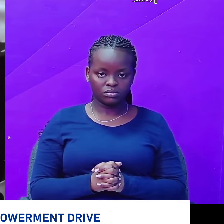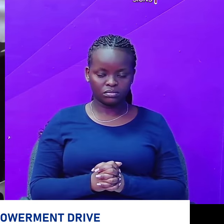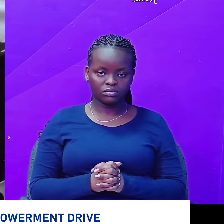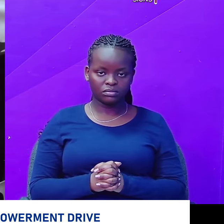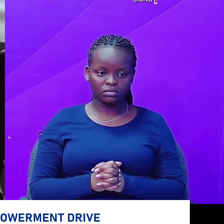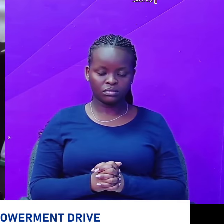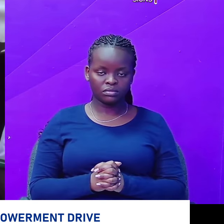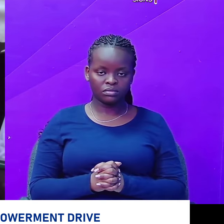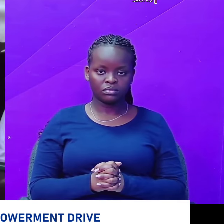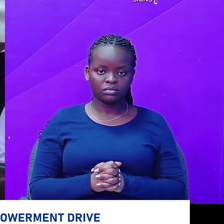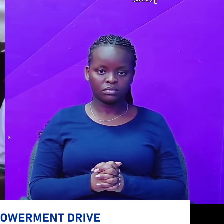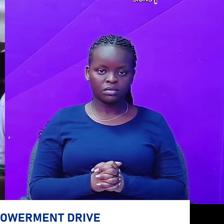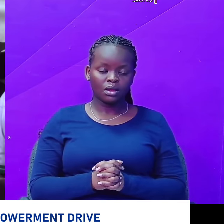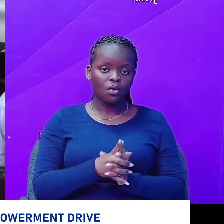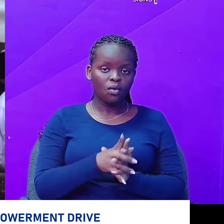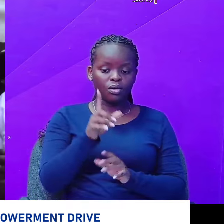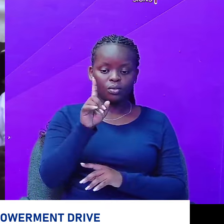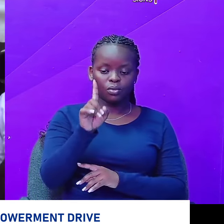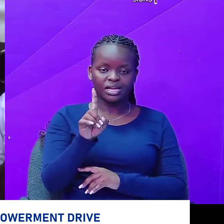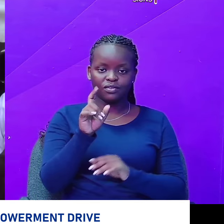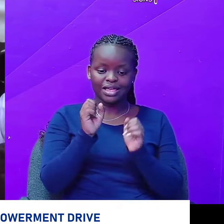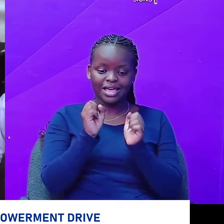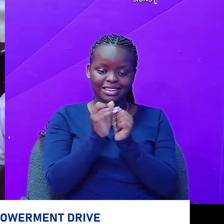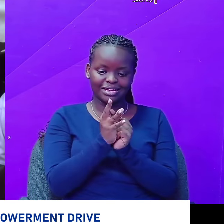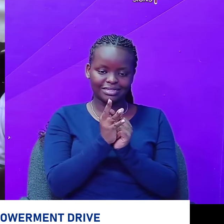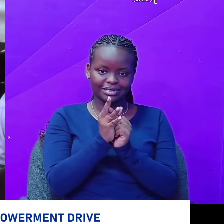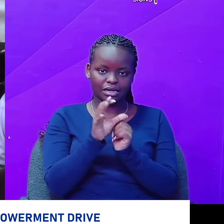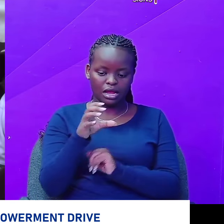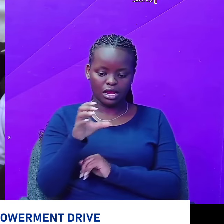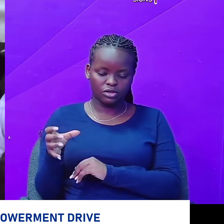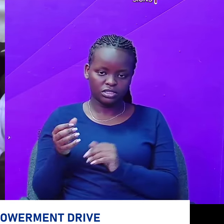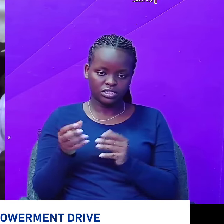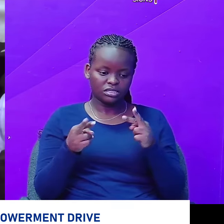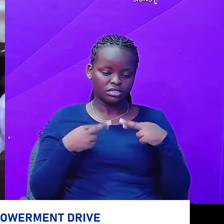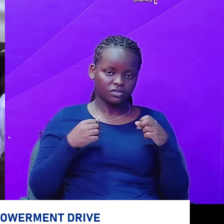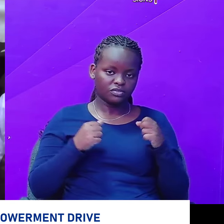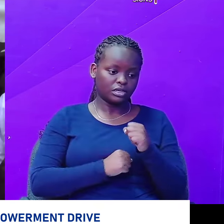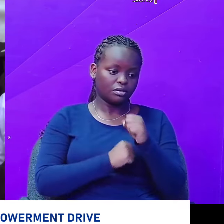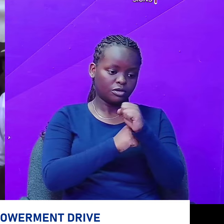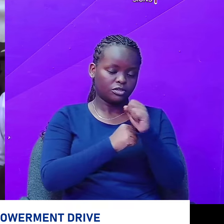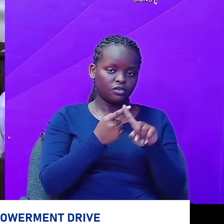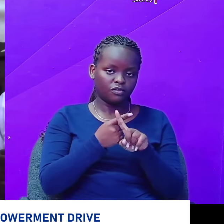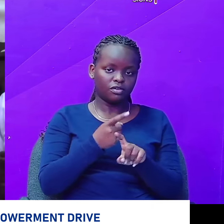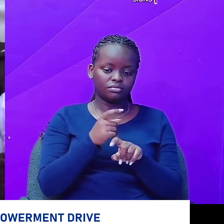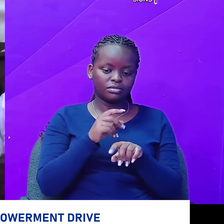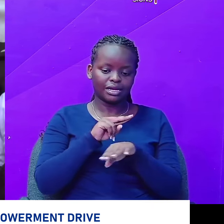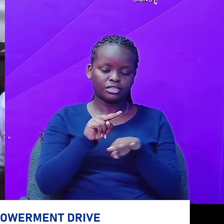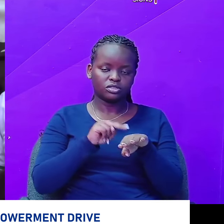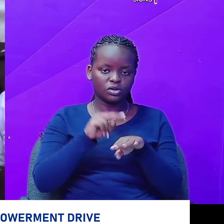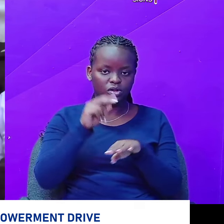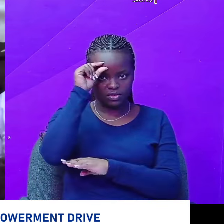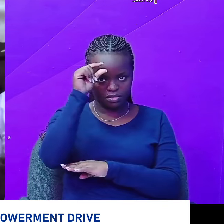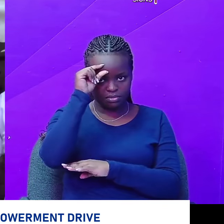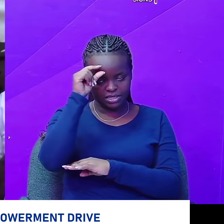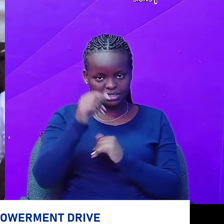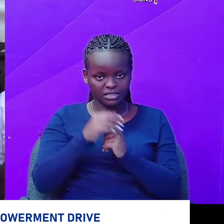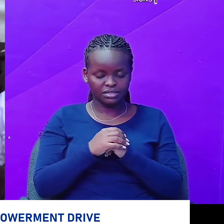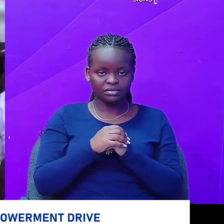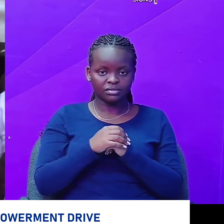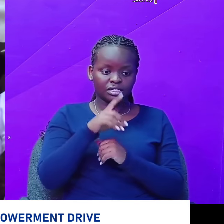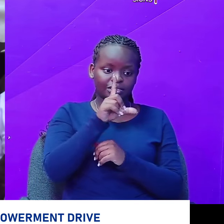It is one of the 13 counties that have received support from the national government in terms of chick